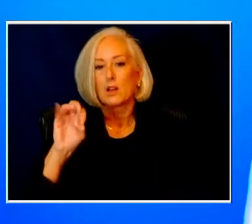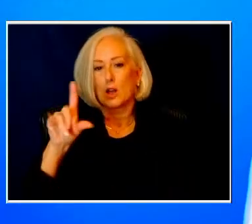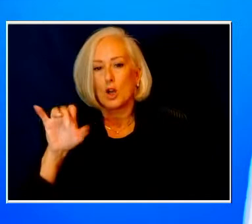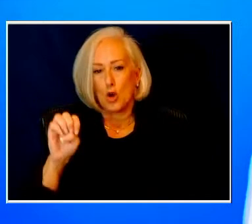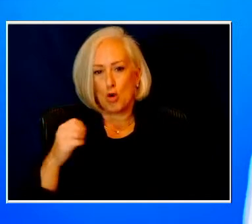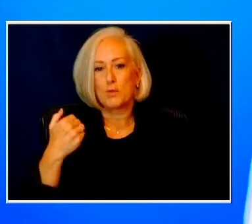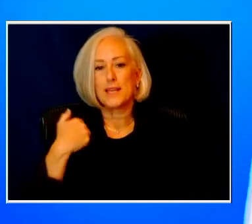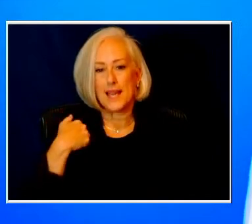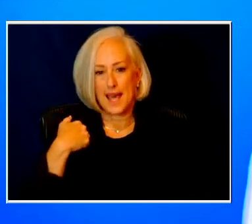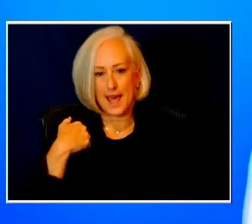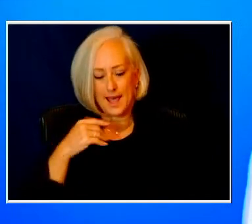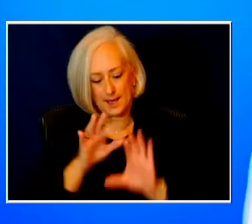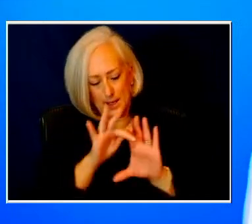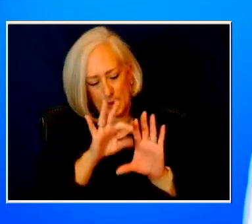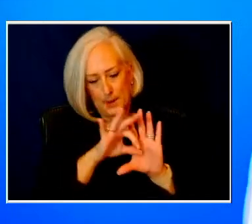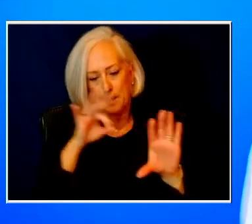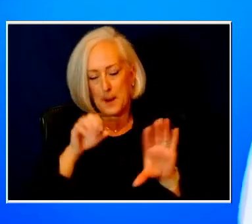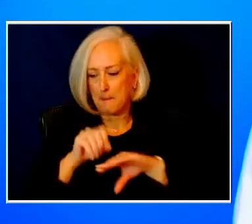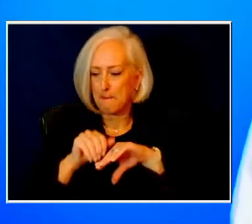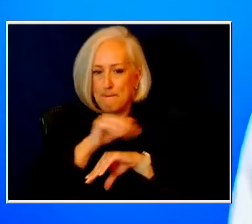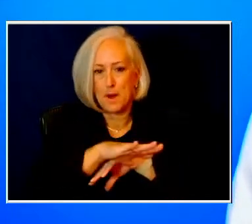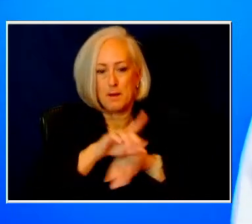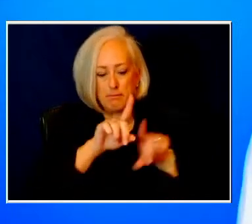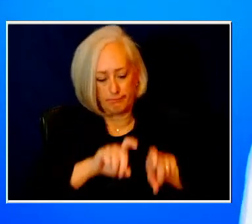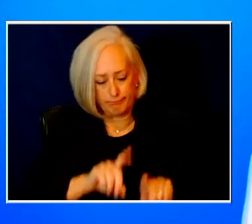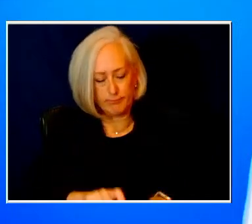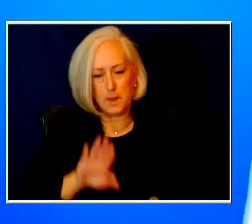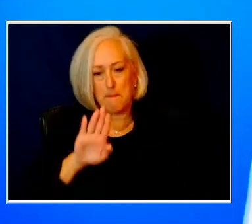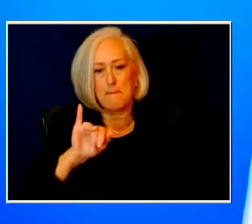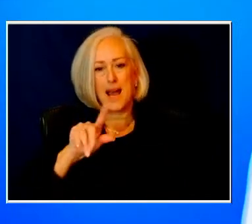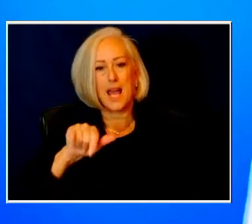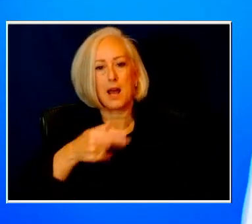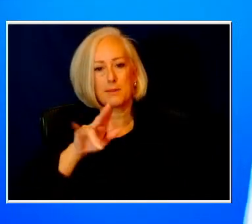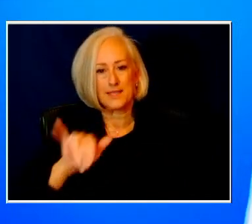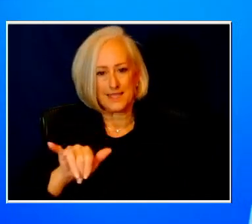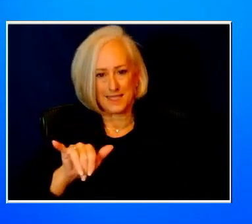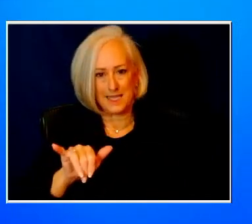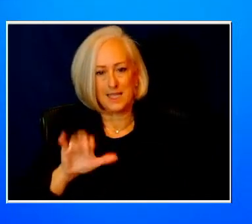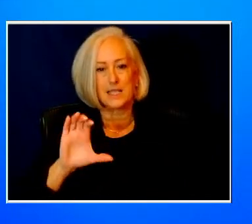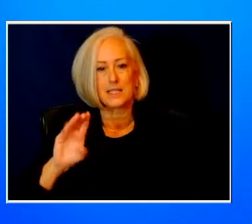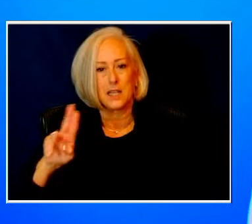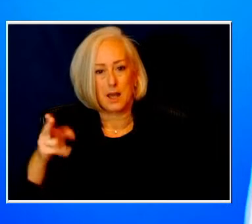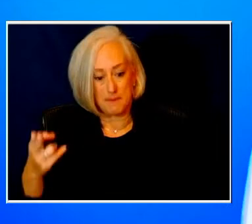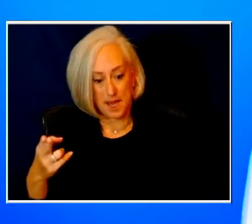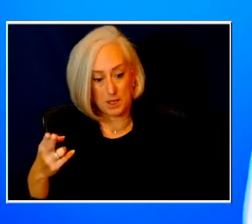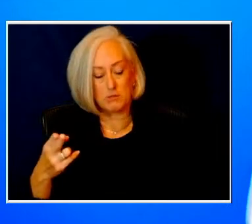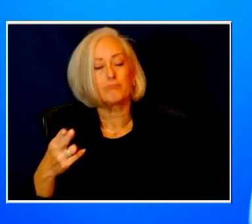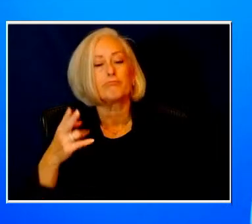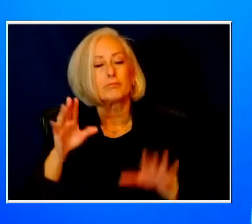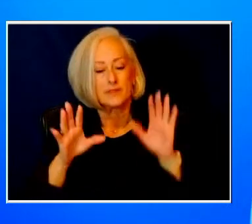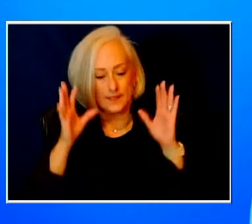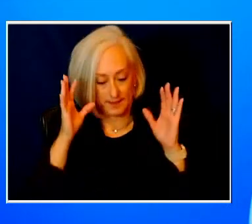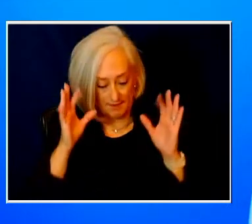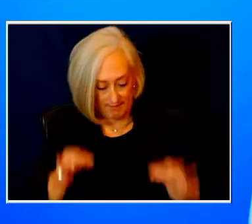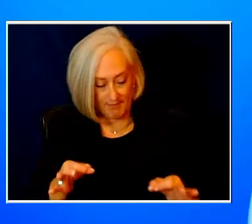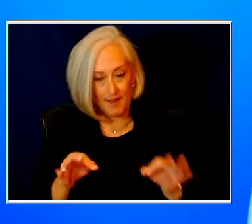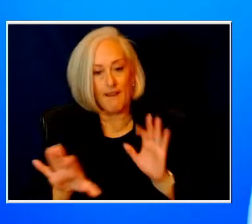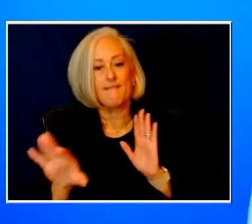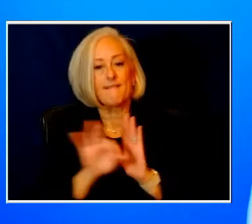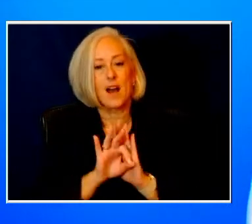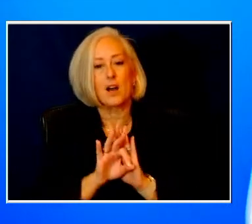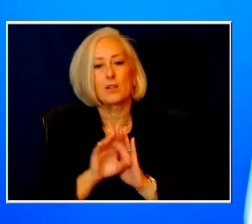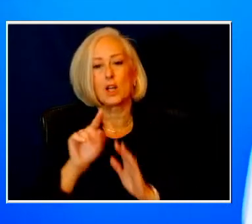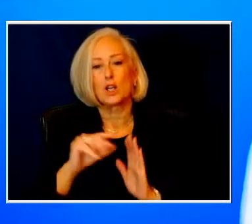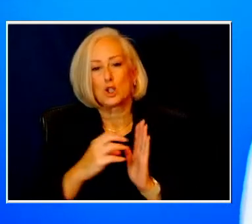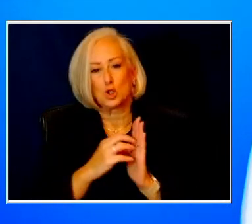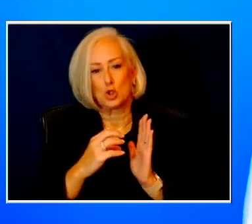Children's Mercy Hospital, I believe, showing that this was a tumor and that we needed to do something about it. And she had a number of her studies done over